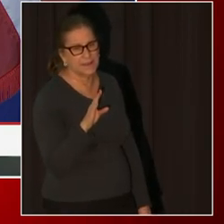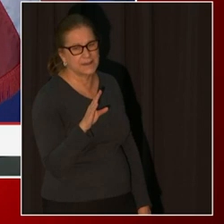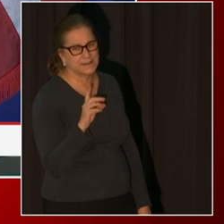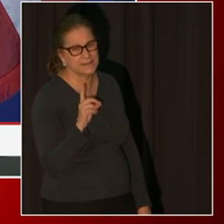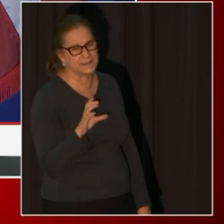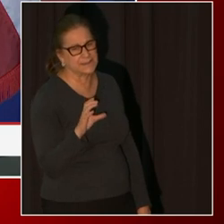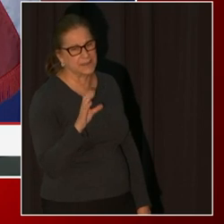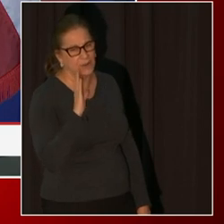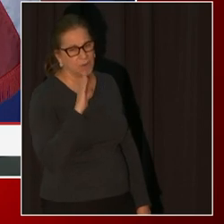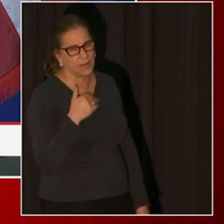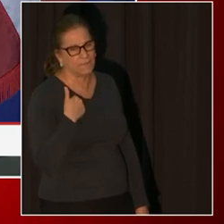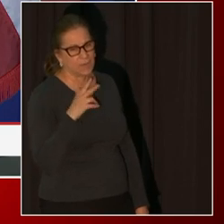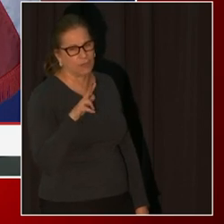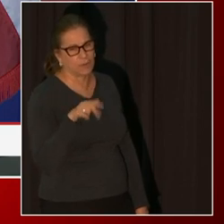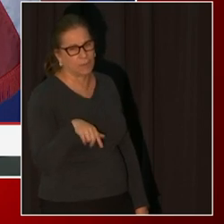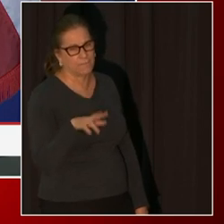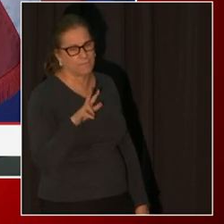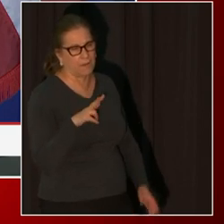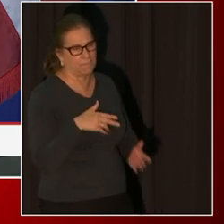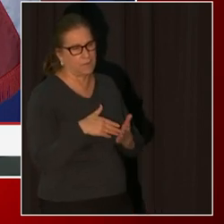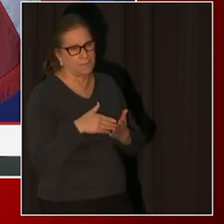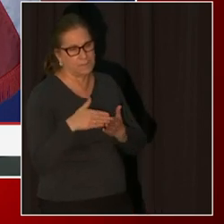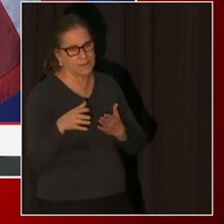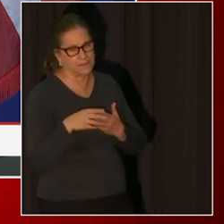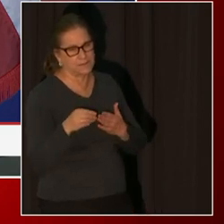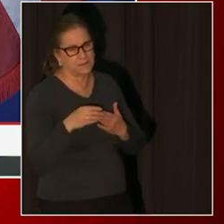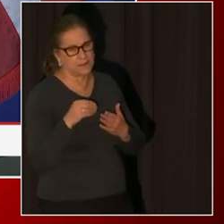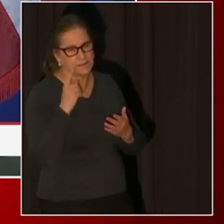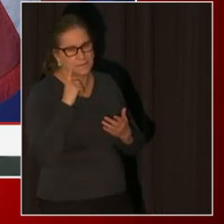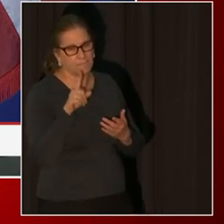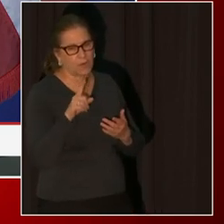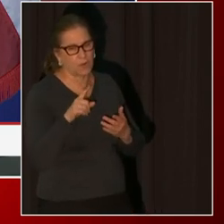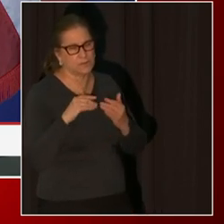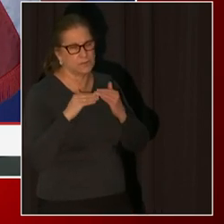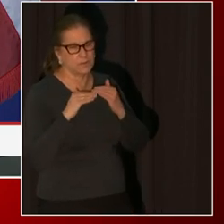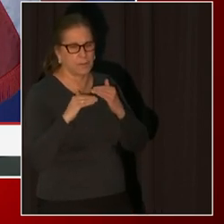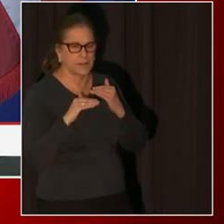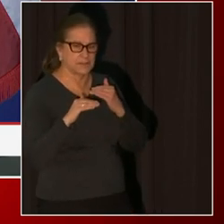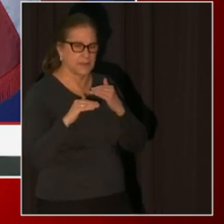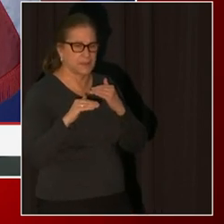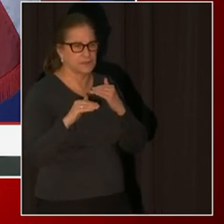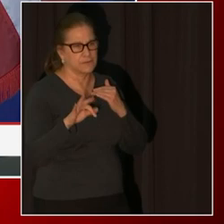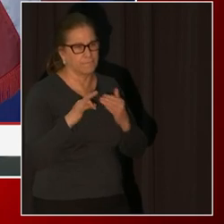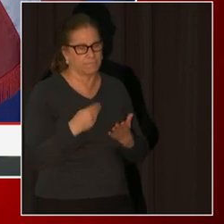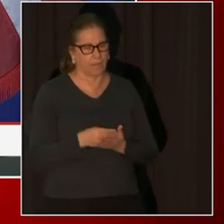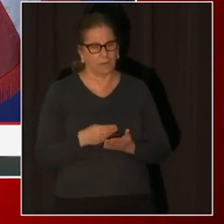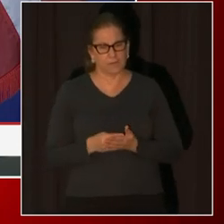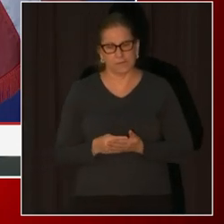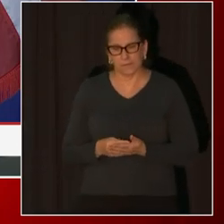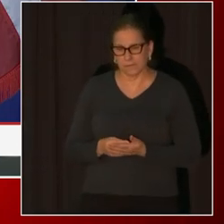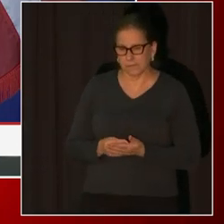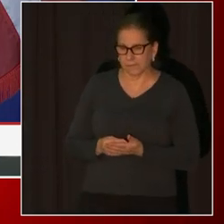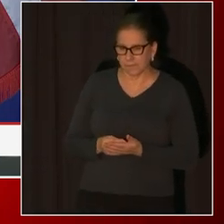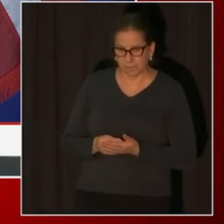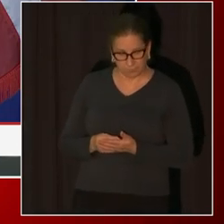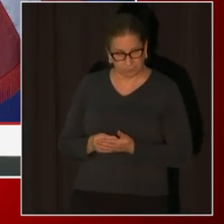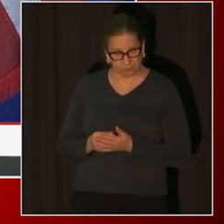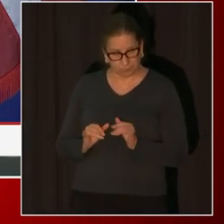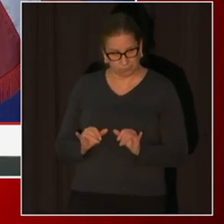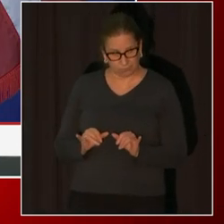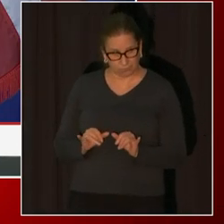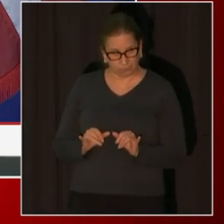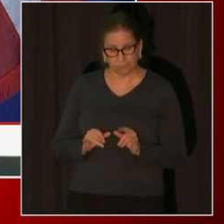stabilization funds in terms of if a school is under-enrolled. Does that still stand? Yes.